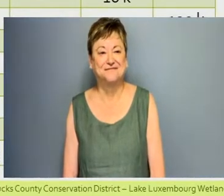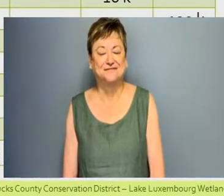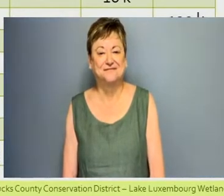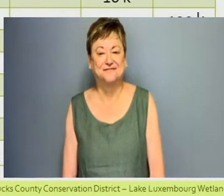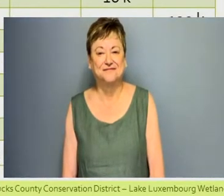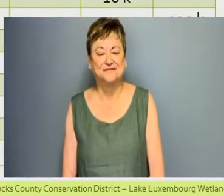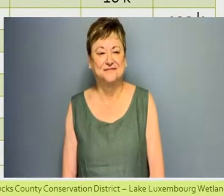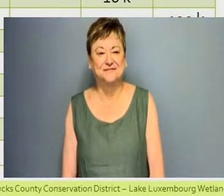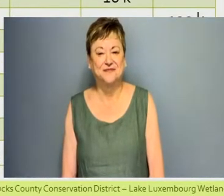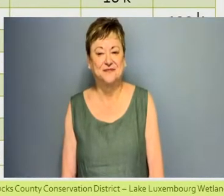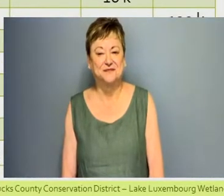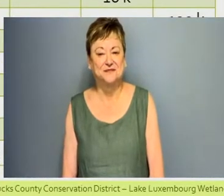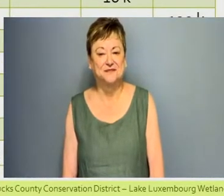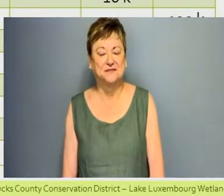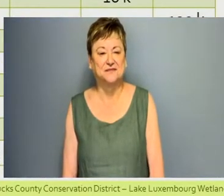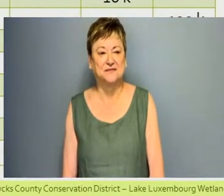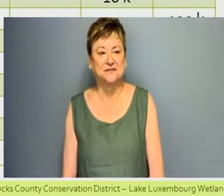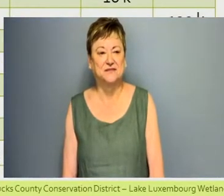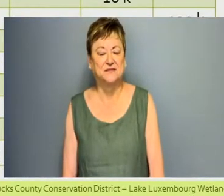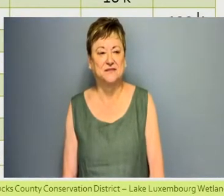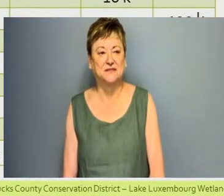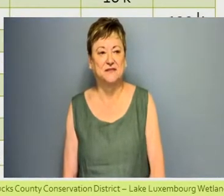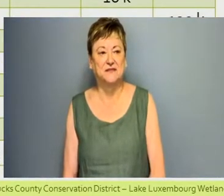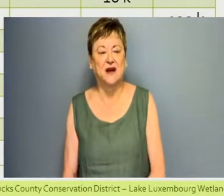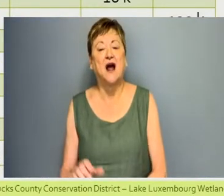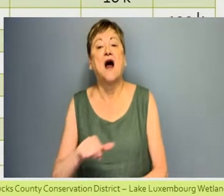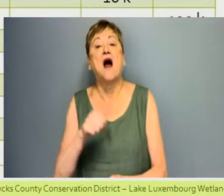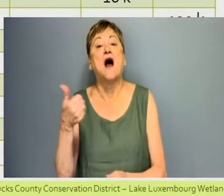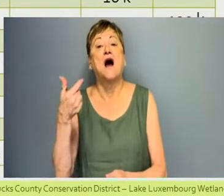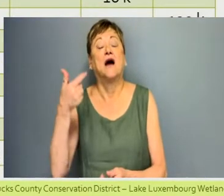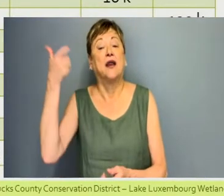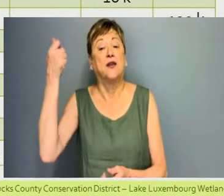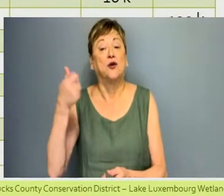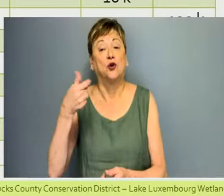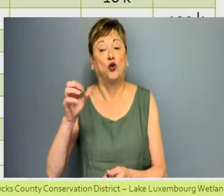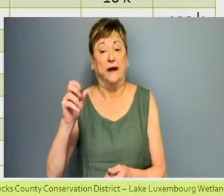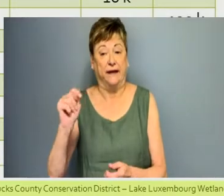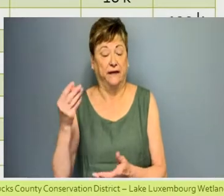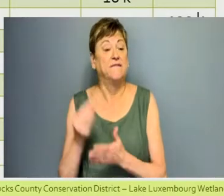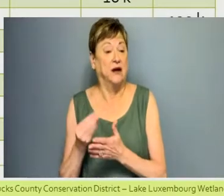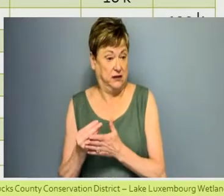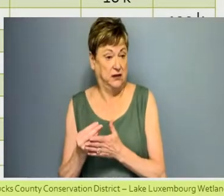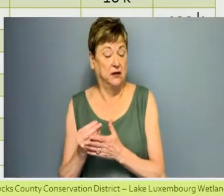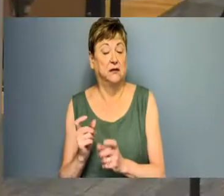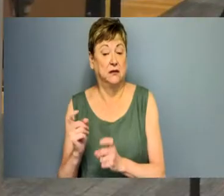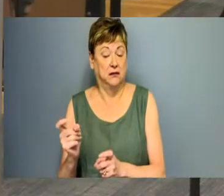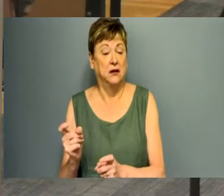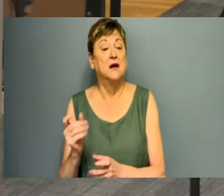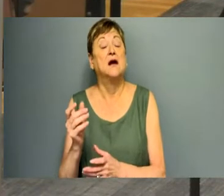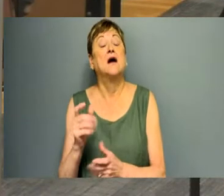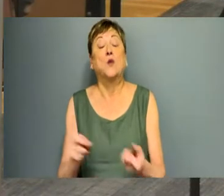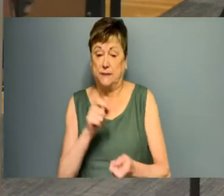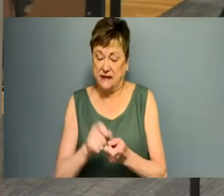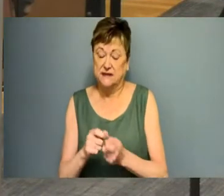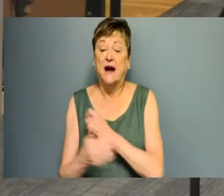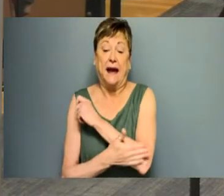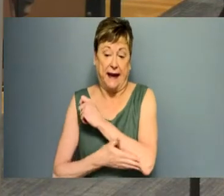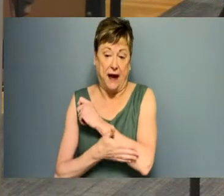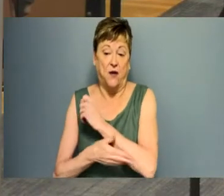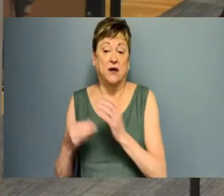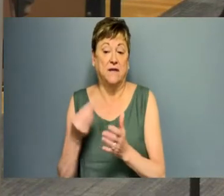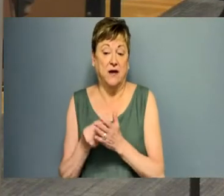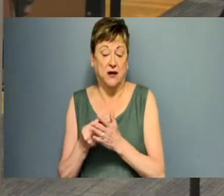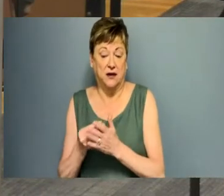application? Well, we would default on the other grant funding that has been given. And we did want to specify that the county's funding is going directly